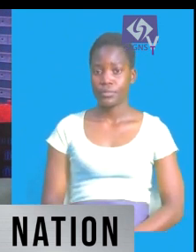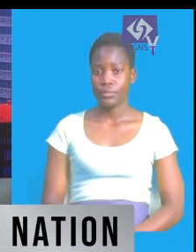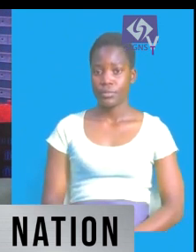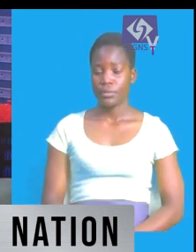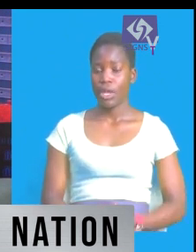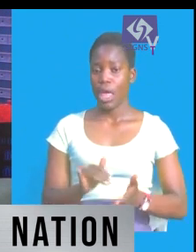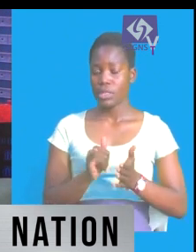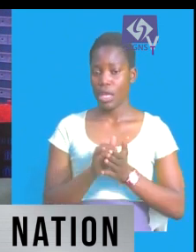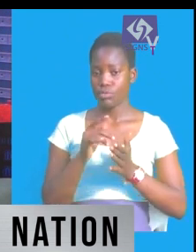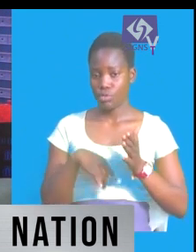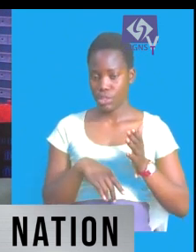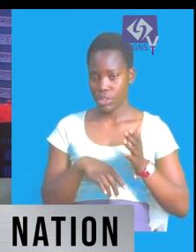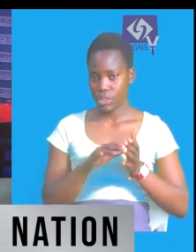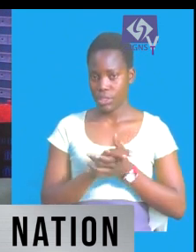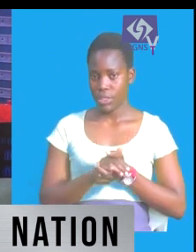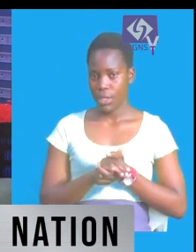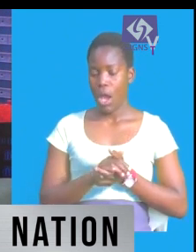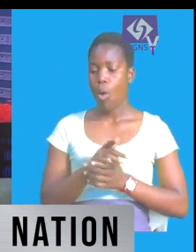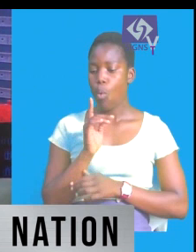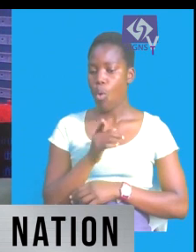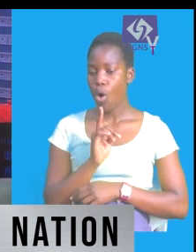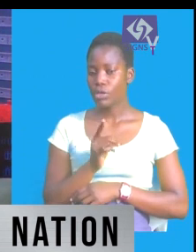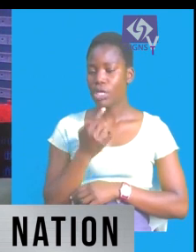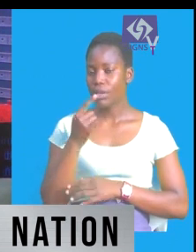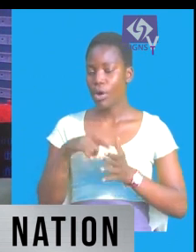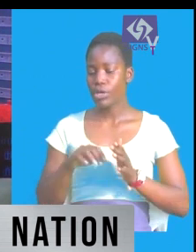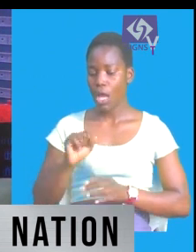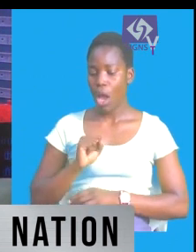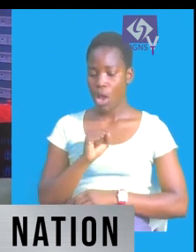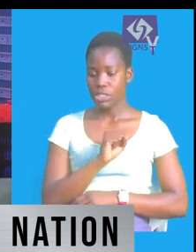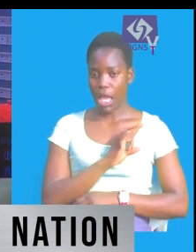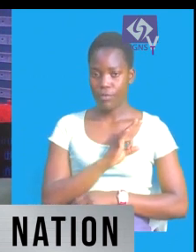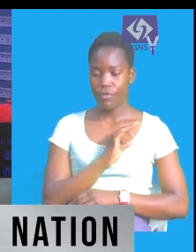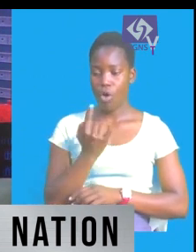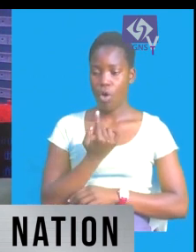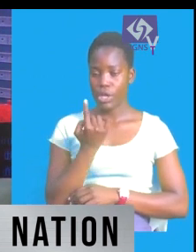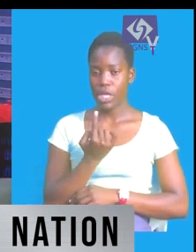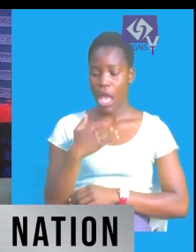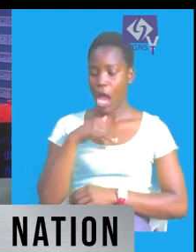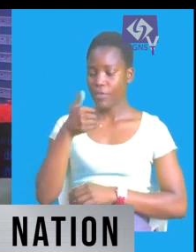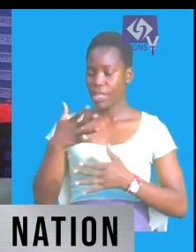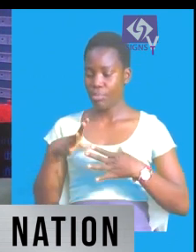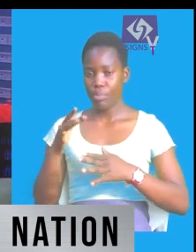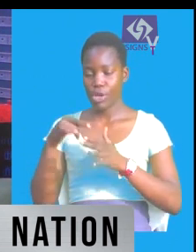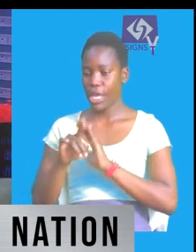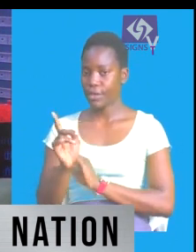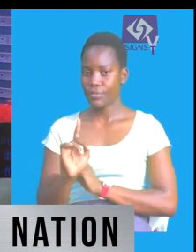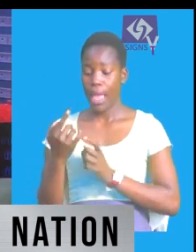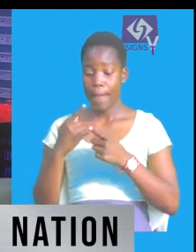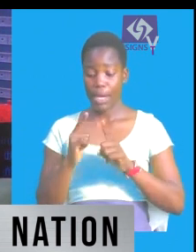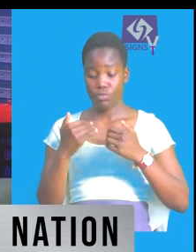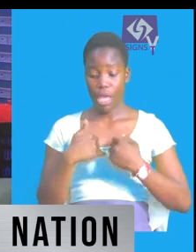staff, staff only. Yes. There are people who are not supposed to go inside. Yes. There are 2 people who